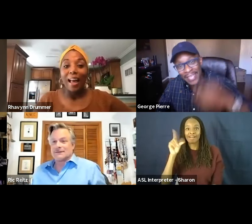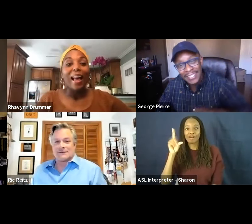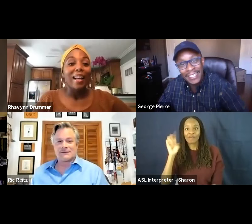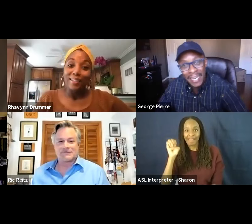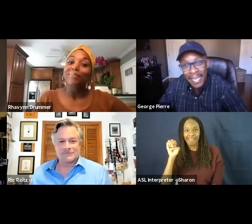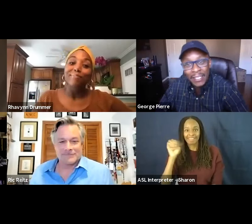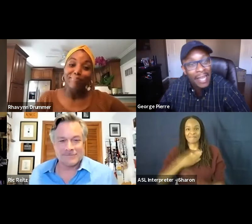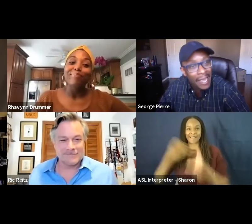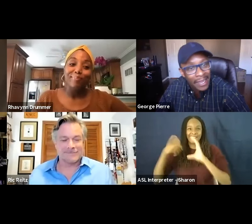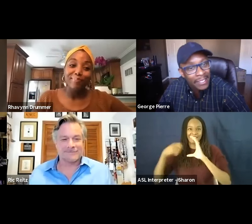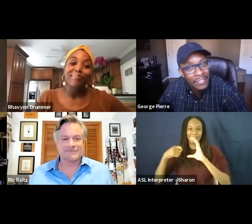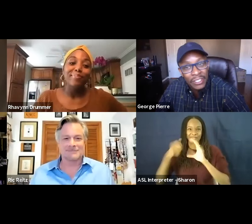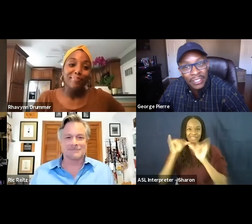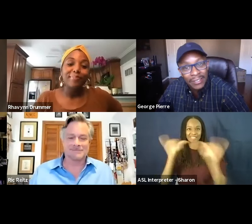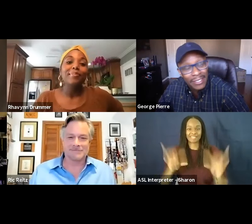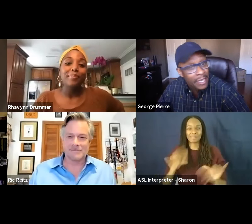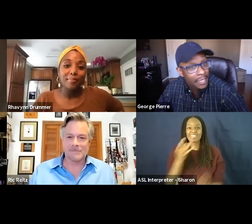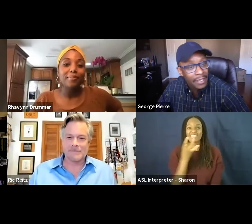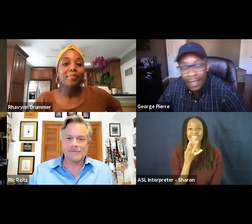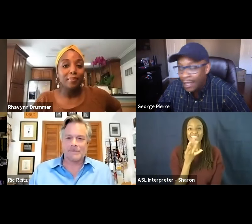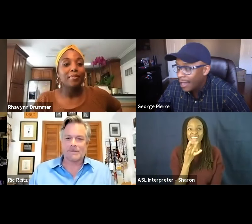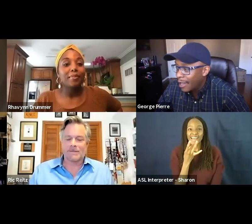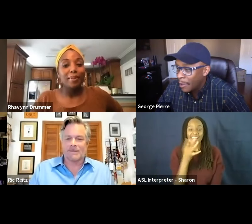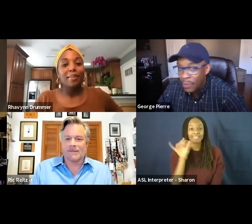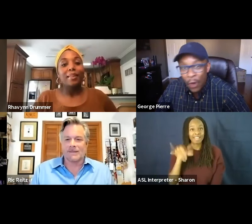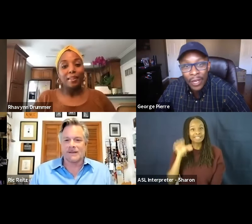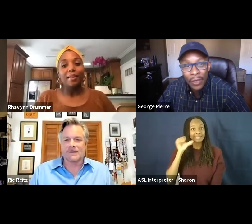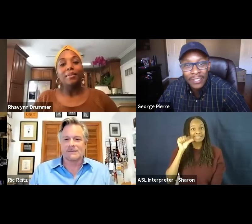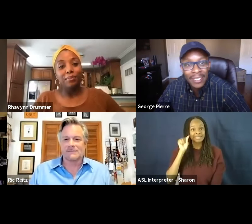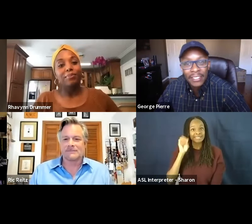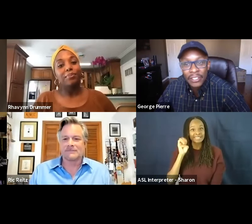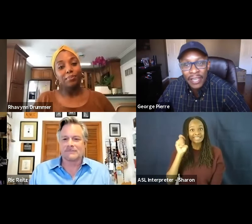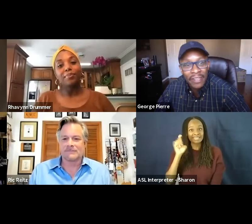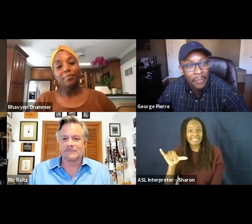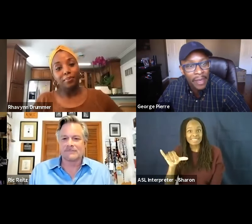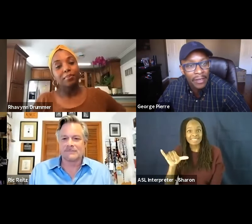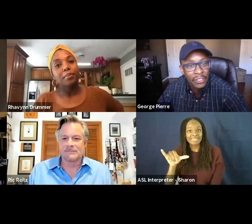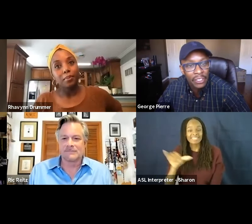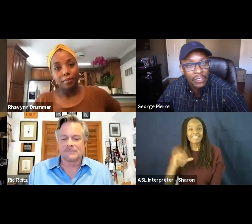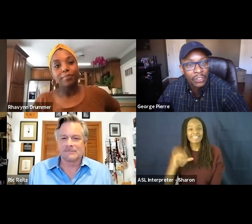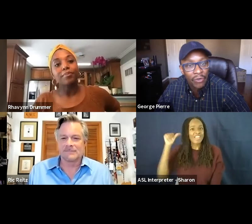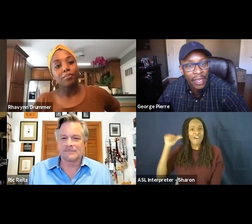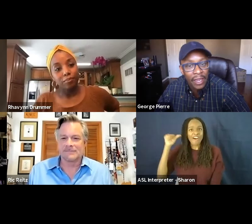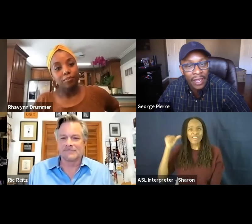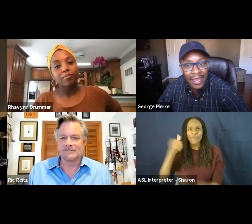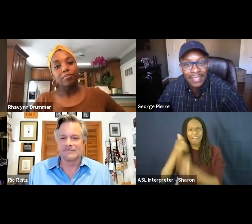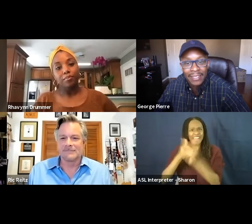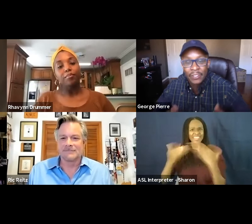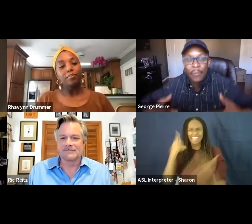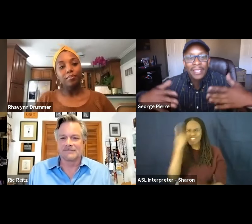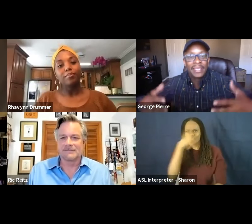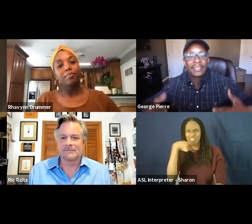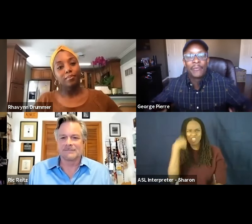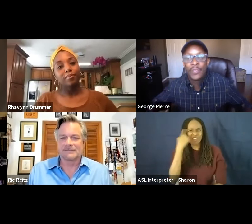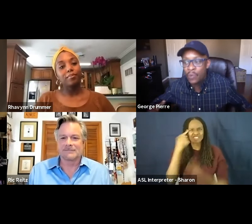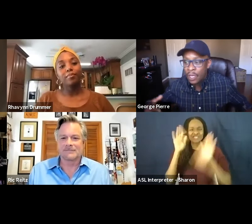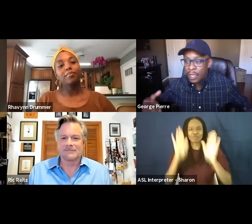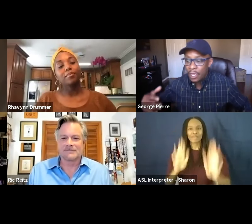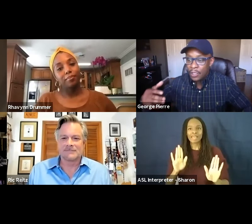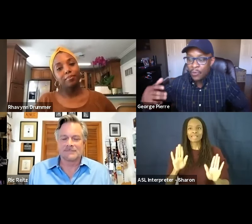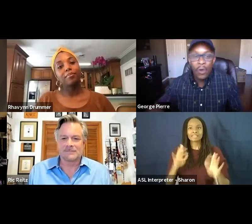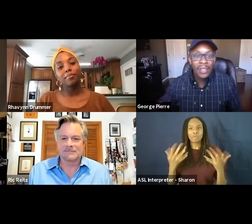you guys could like the lighting is just sexy. The audio is, it's just everything about it just looks great. And Clayton is that. So my thing is like when